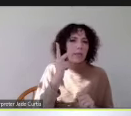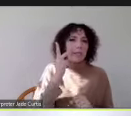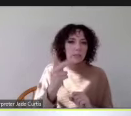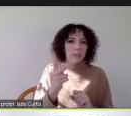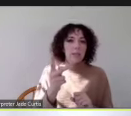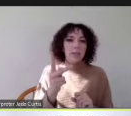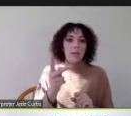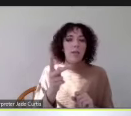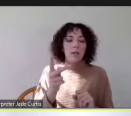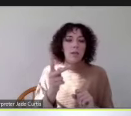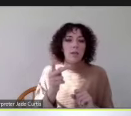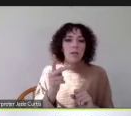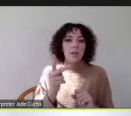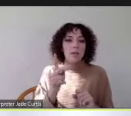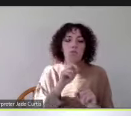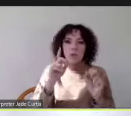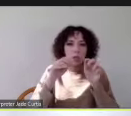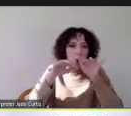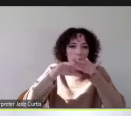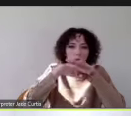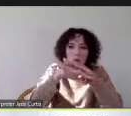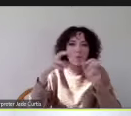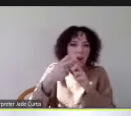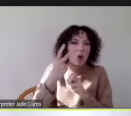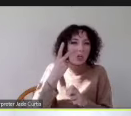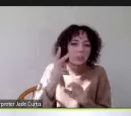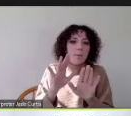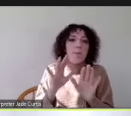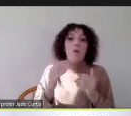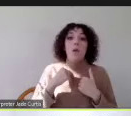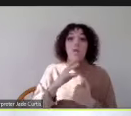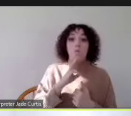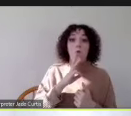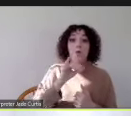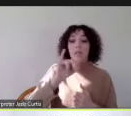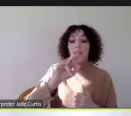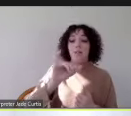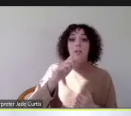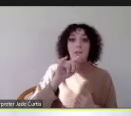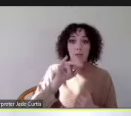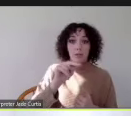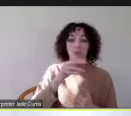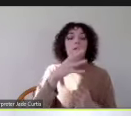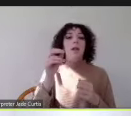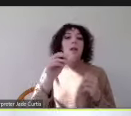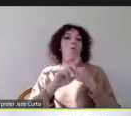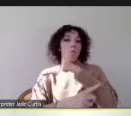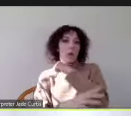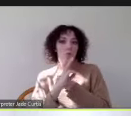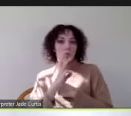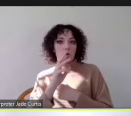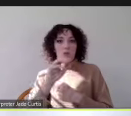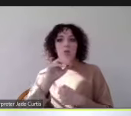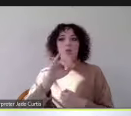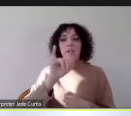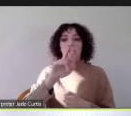they're so overlapping that you can't see, but we have water irrigation and wastewater irrigation in solid and in dashed lines.